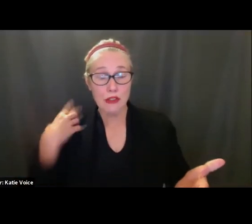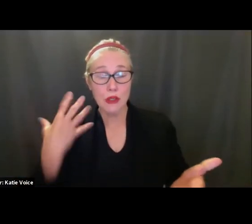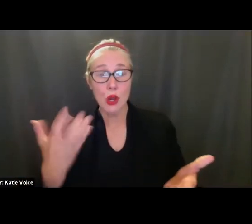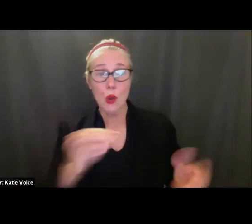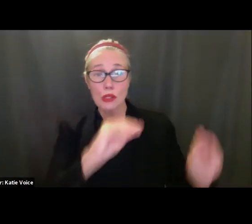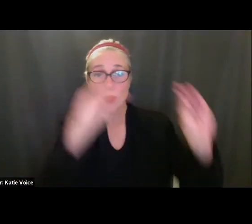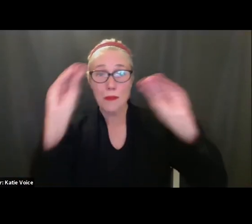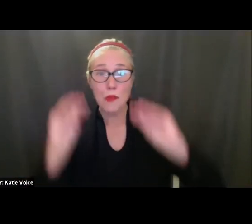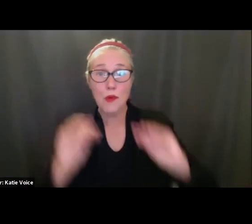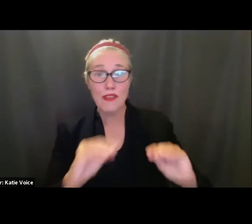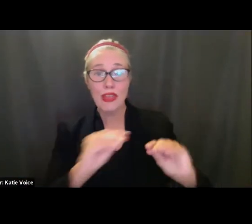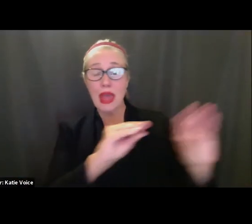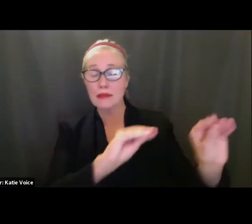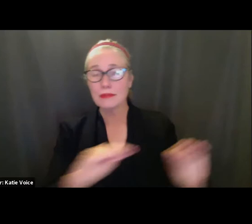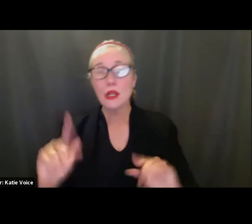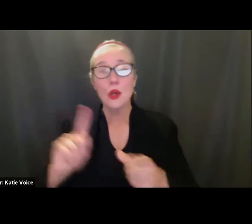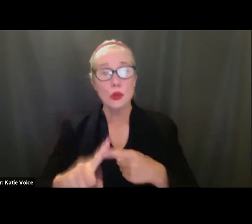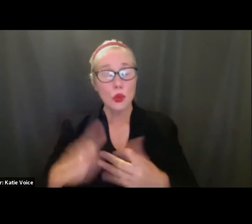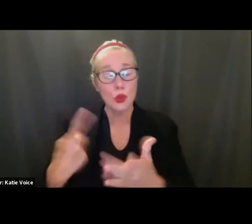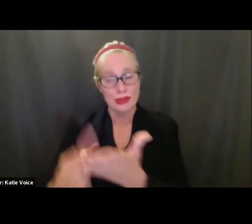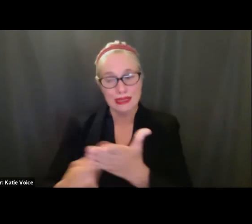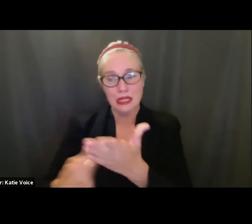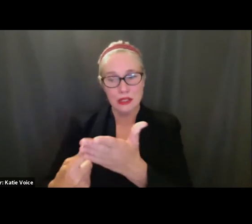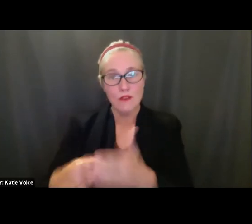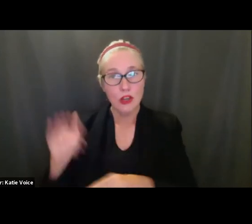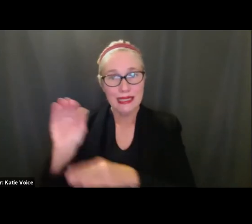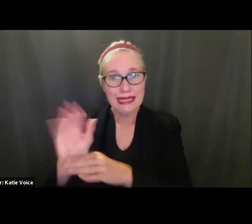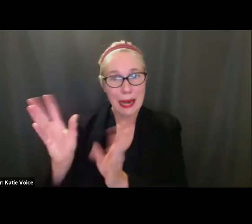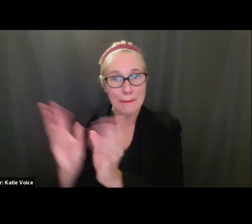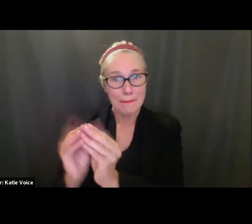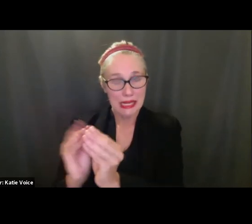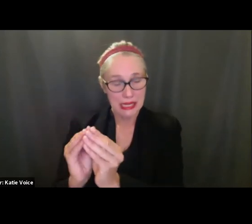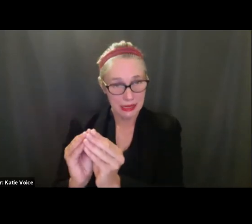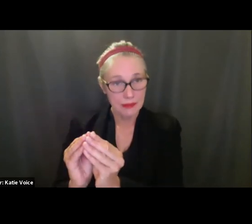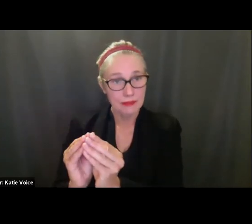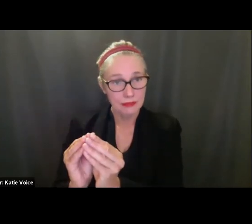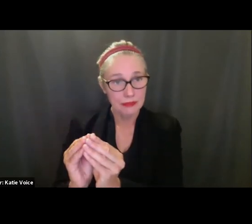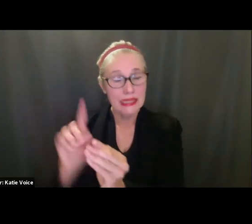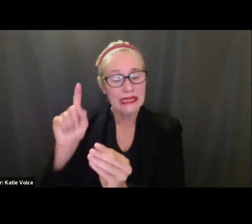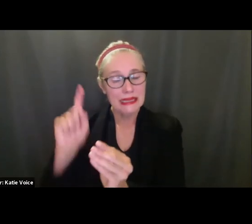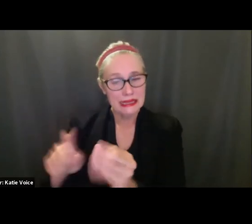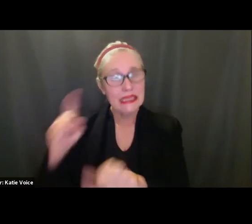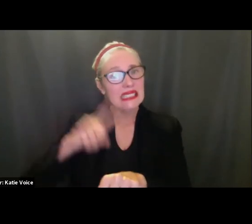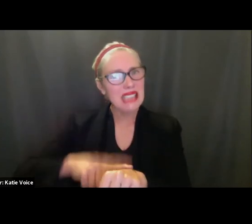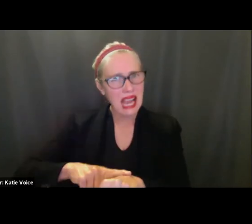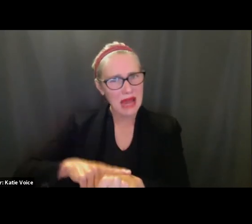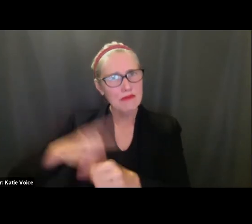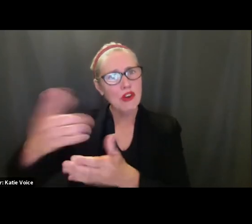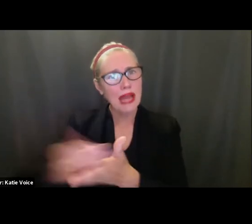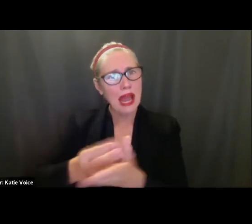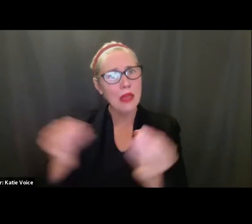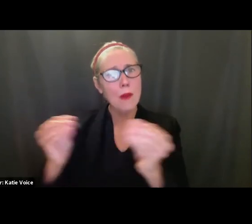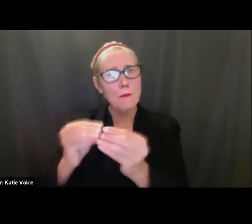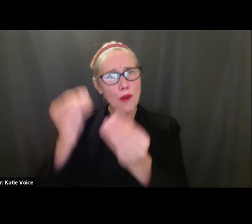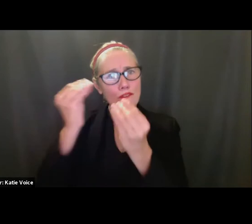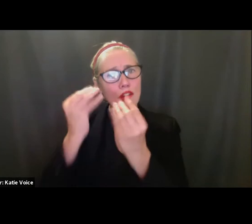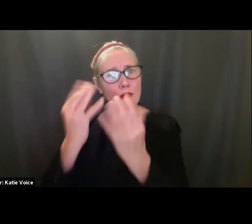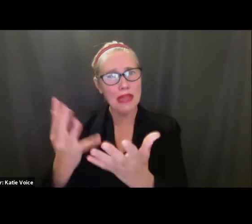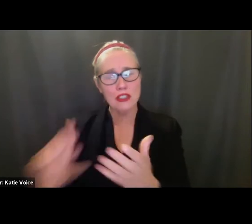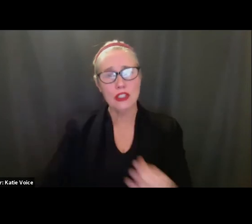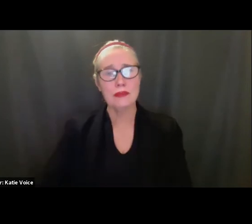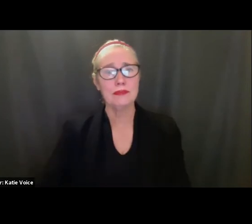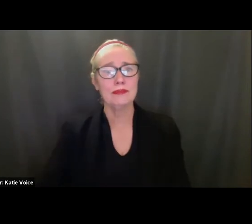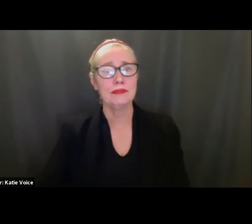discussion item for tonight's meeting we need some time to gather additional information to bring to this workload we will give you a